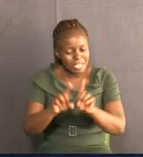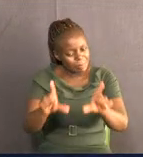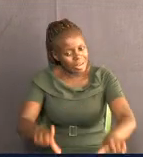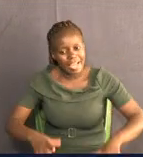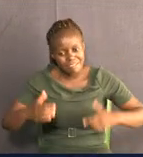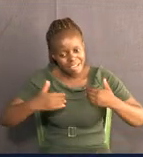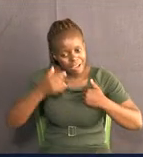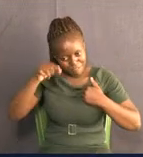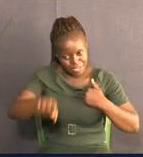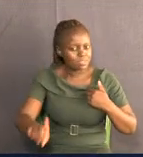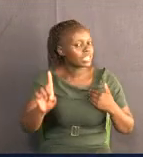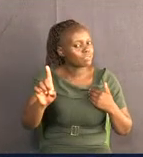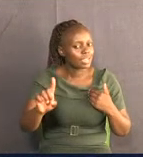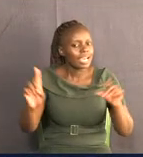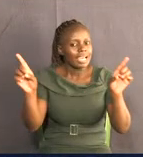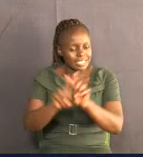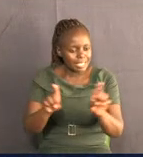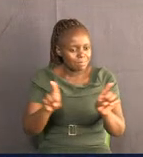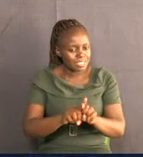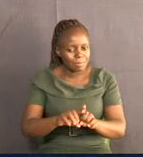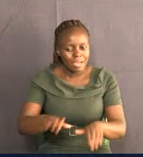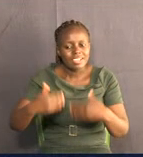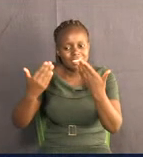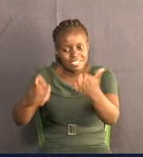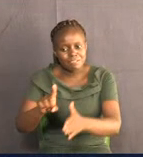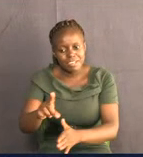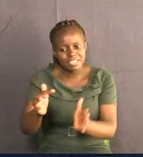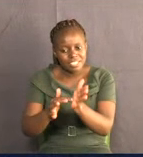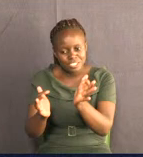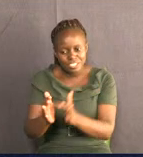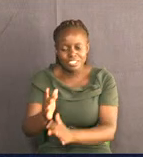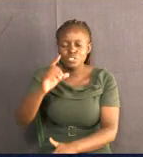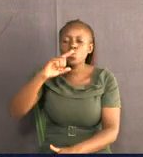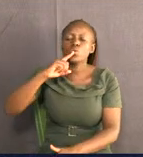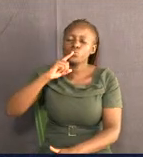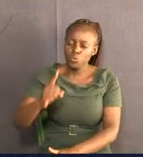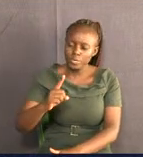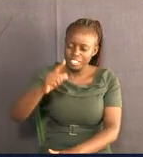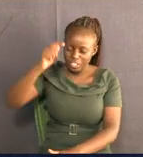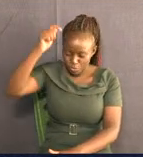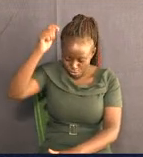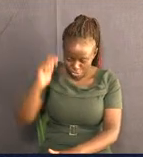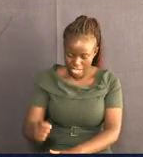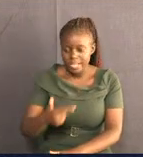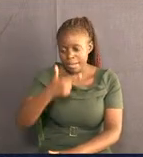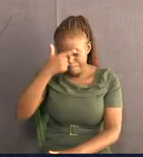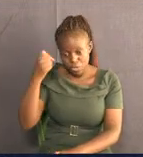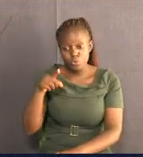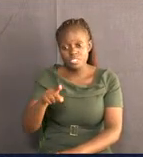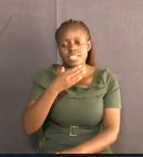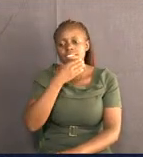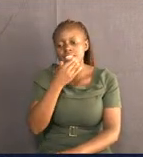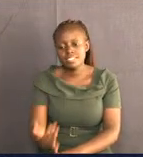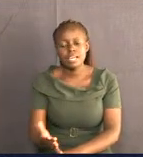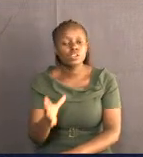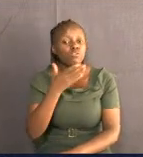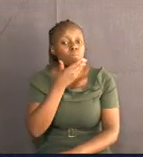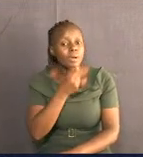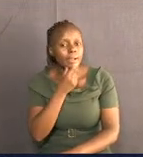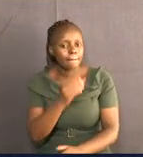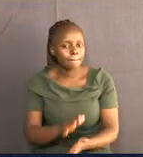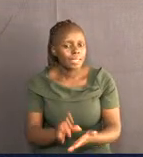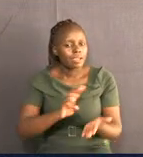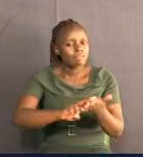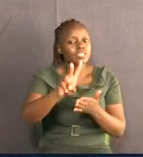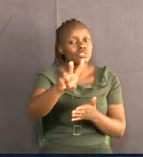in himself. And he has given him authority to judge, because he is the Son of Man.